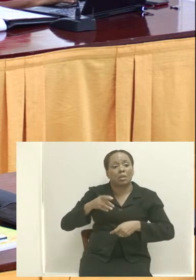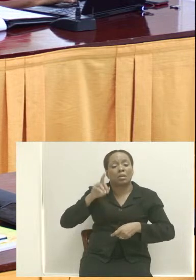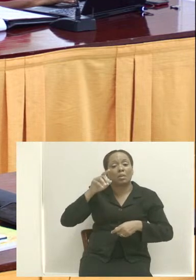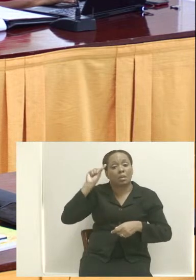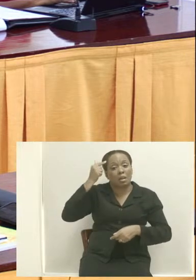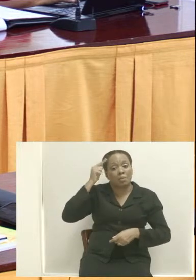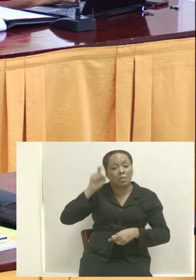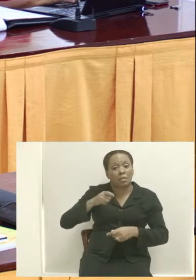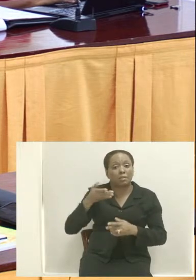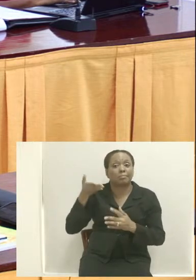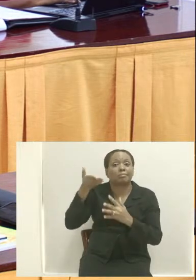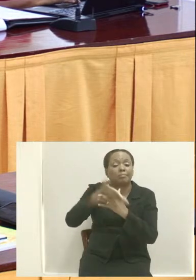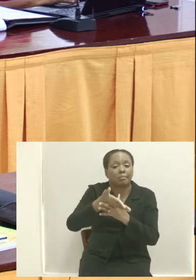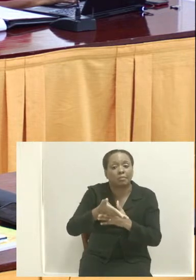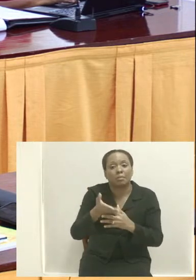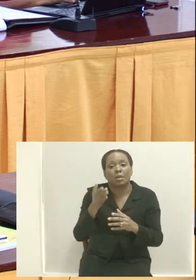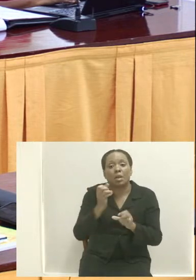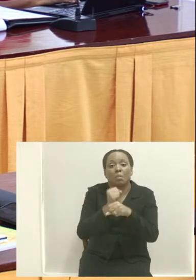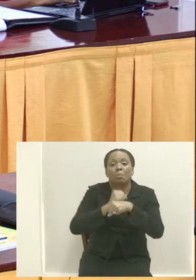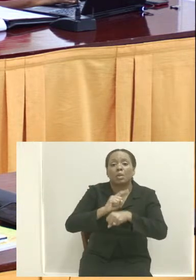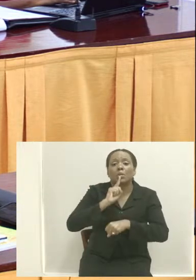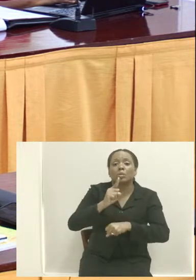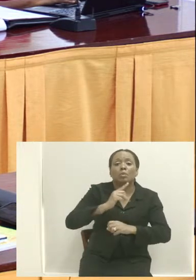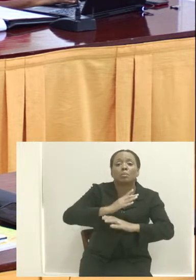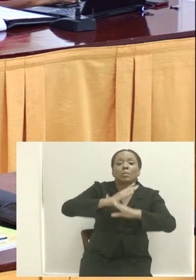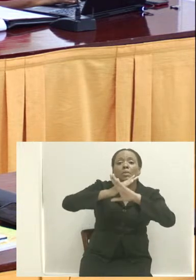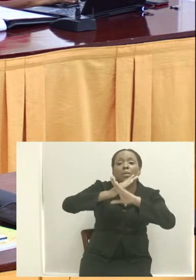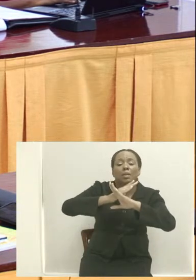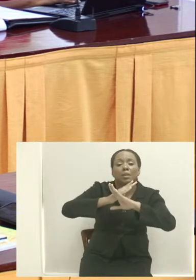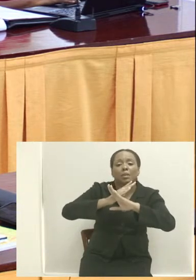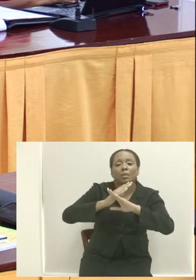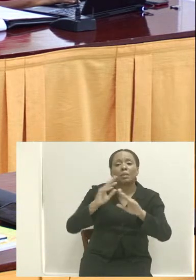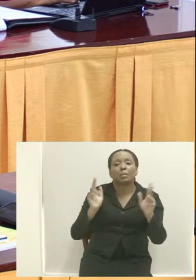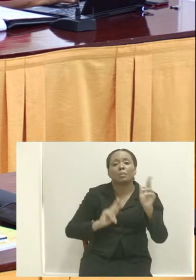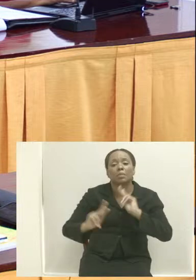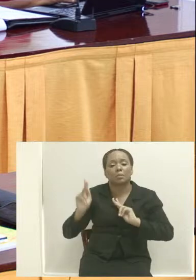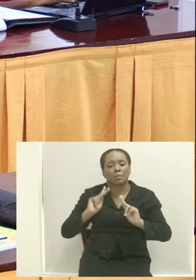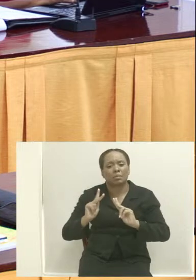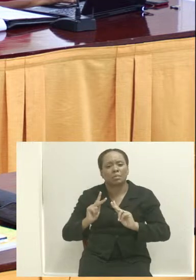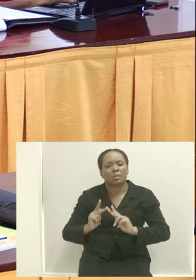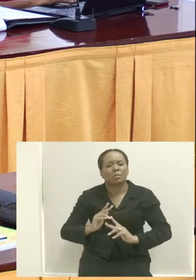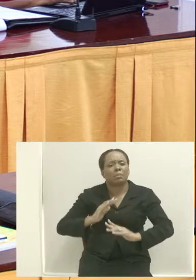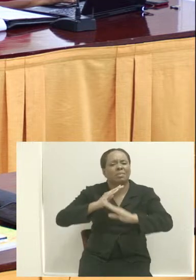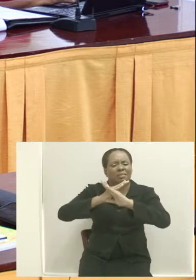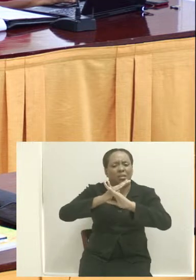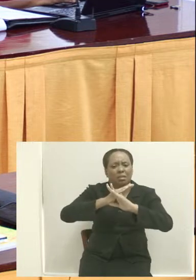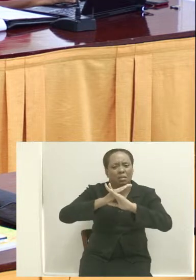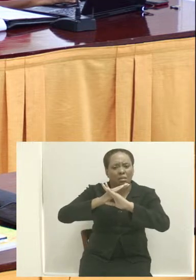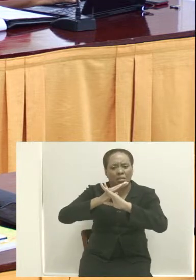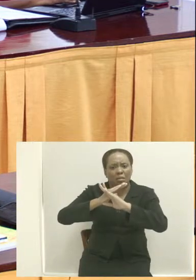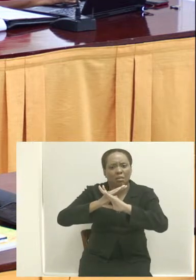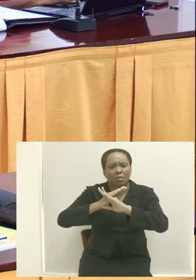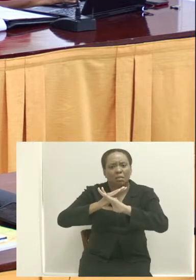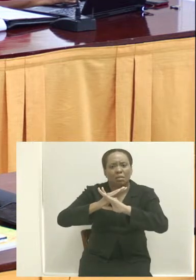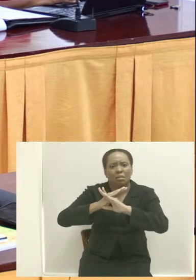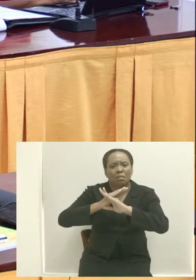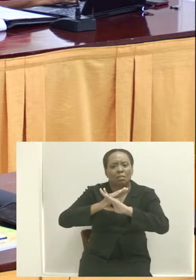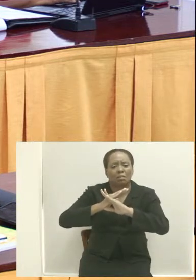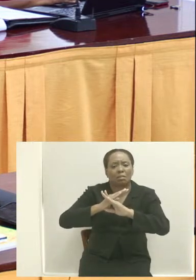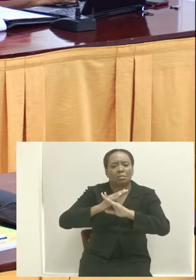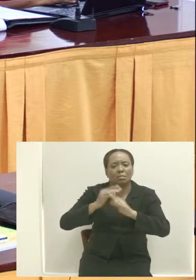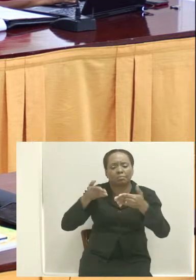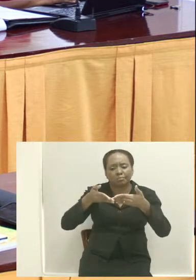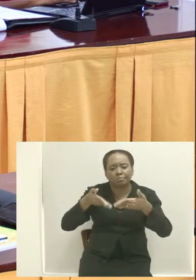the interests and advance and promote the interests of the wide cross-section of the Barbadian public. So that's